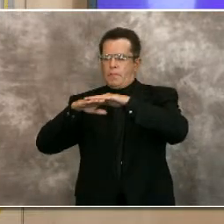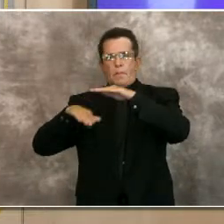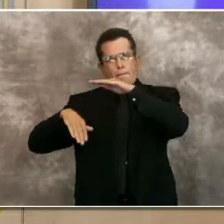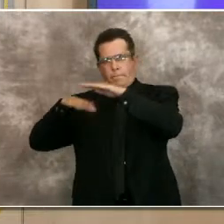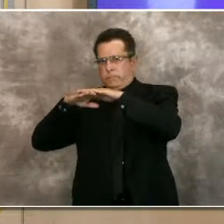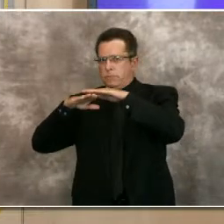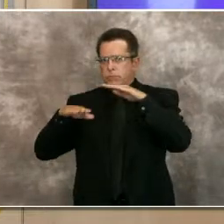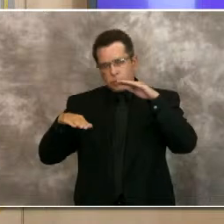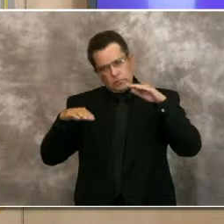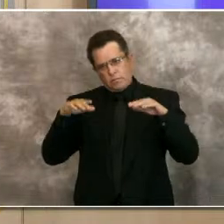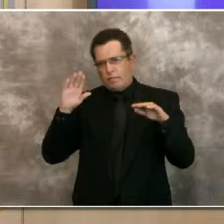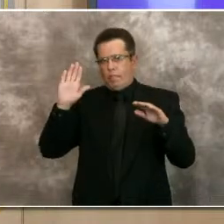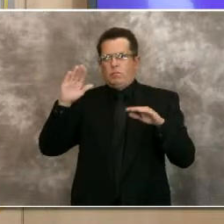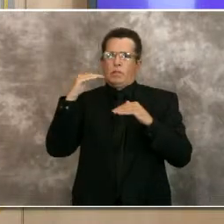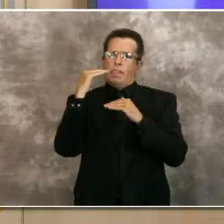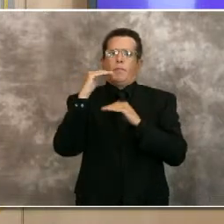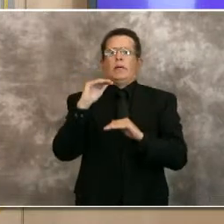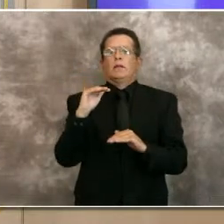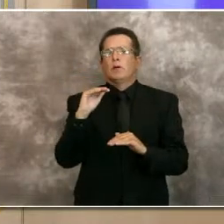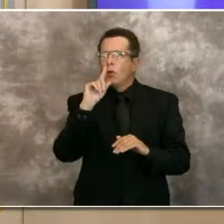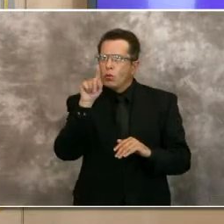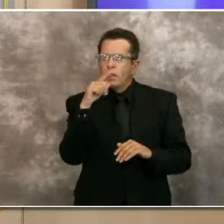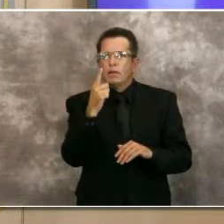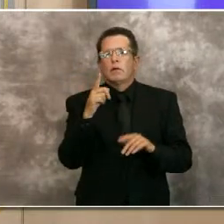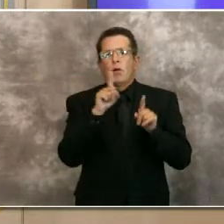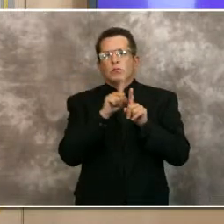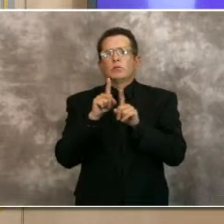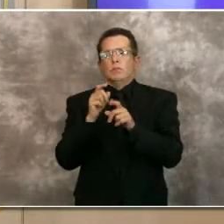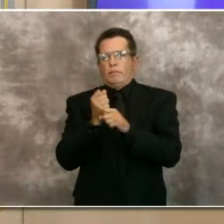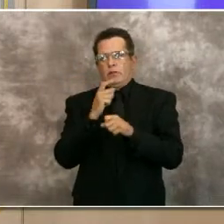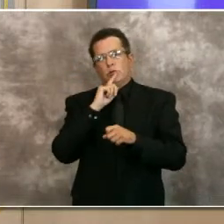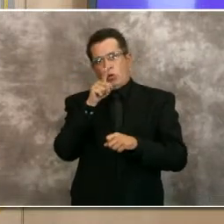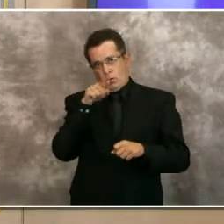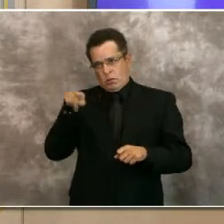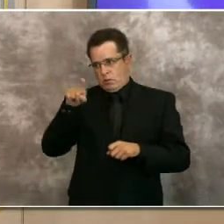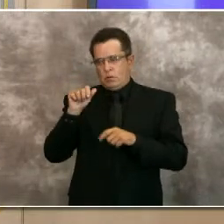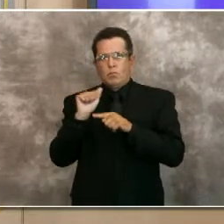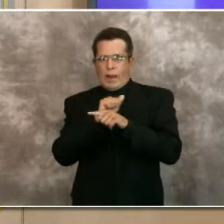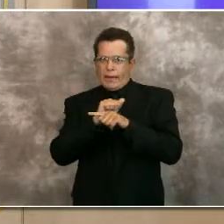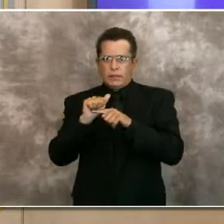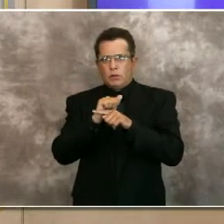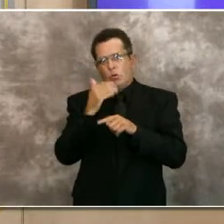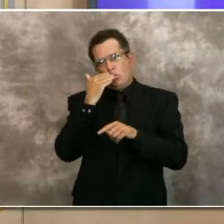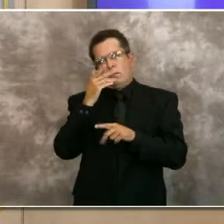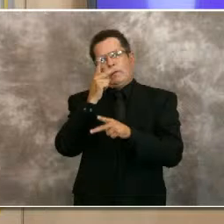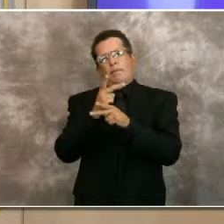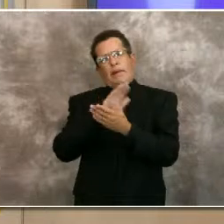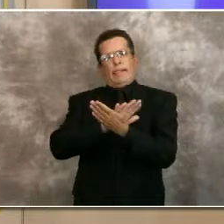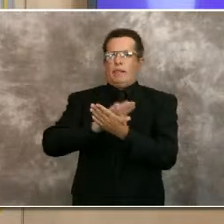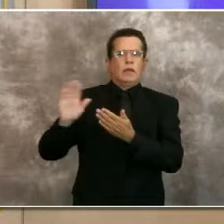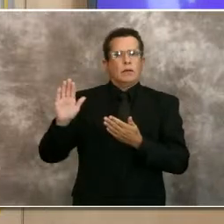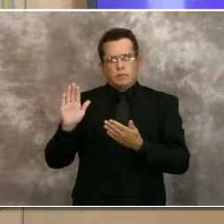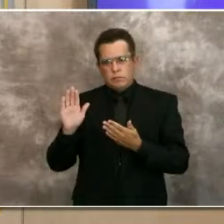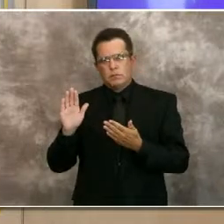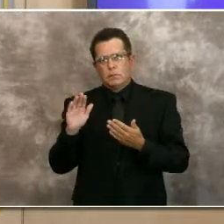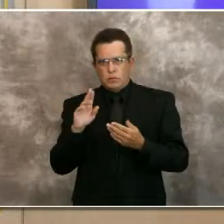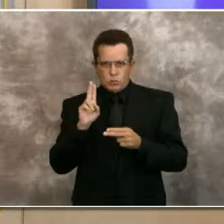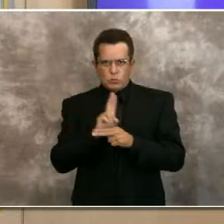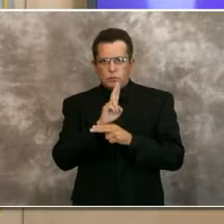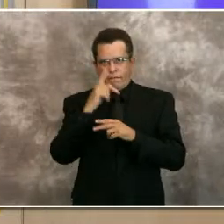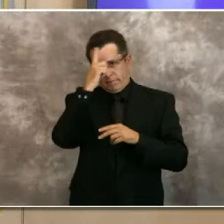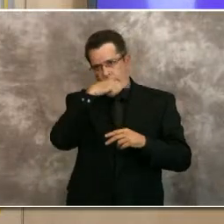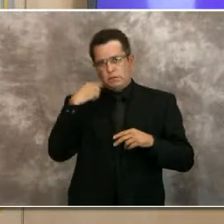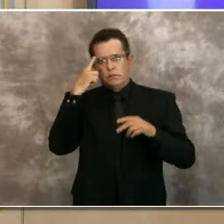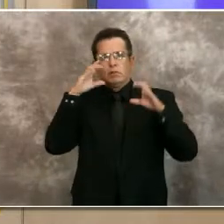whichever is lower. They must also ensure employees and customers practice good hygiene by using